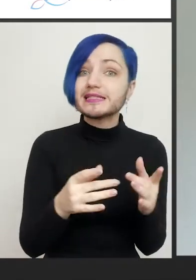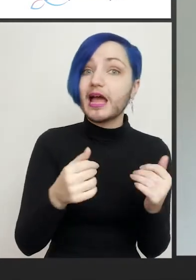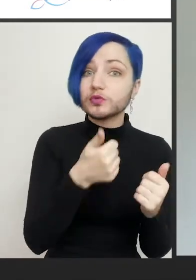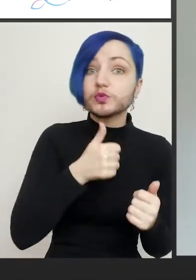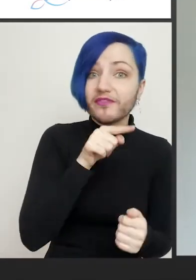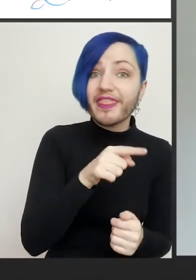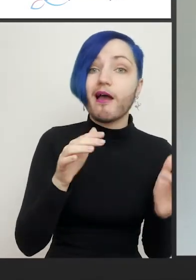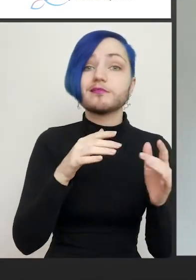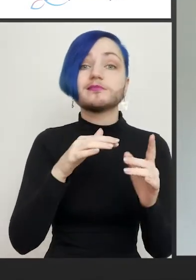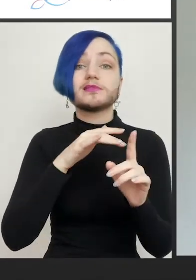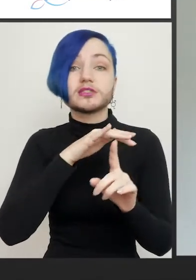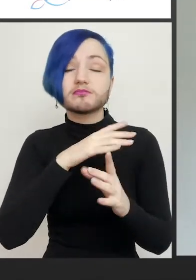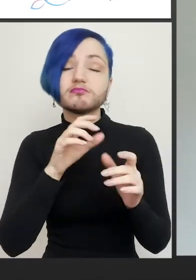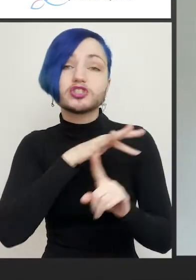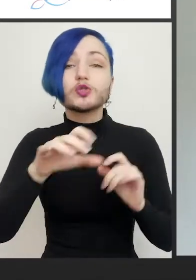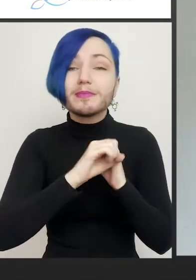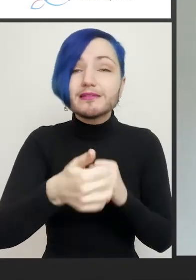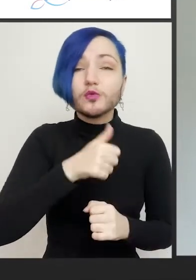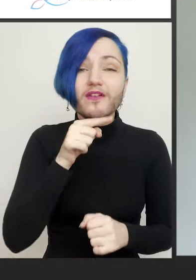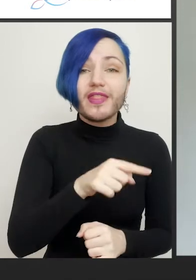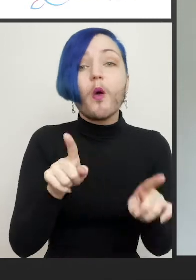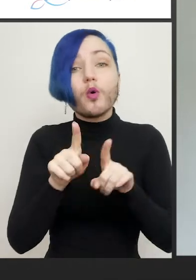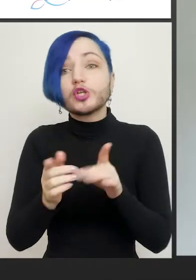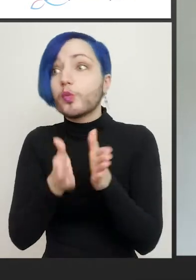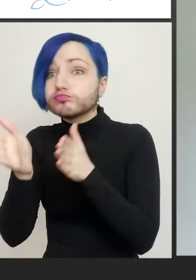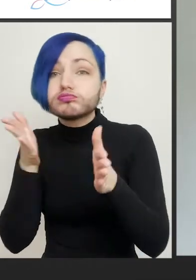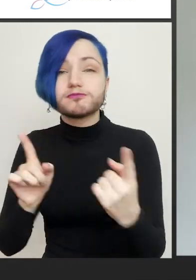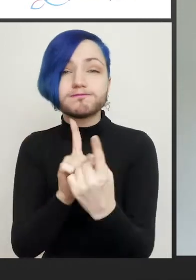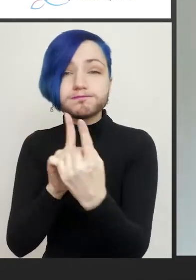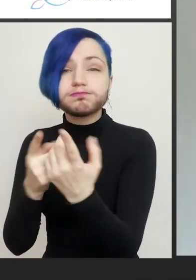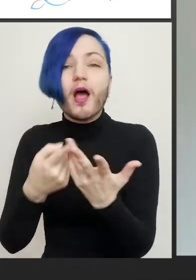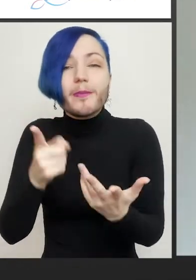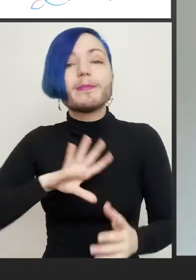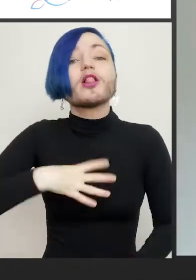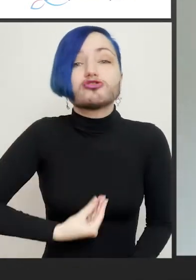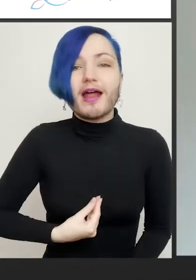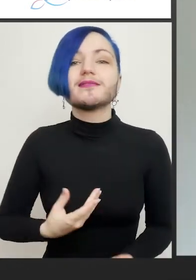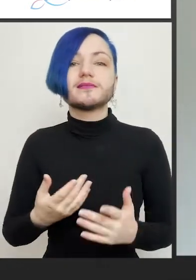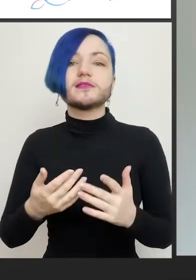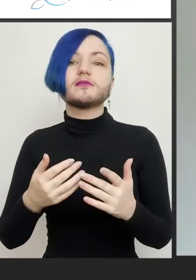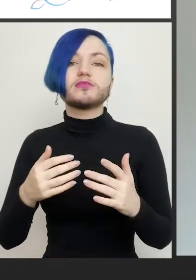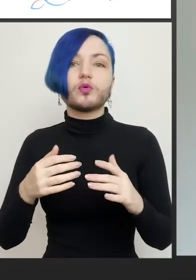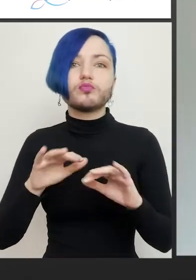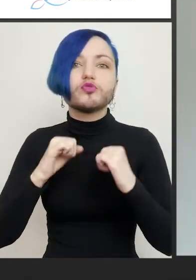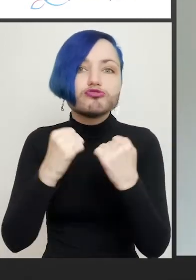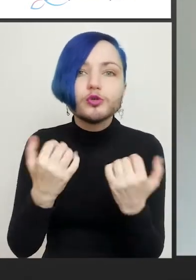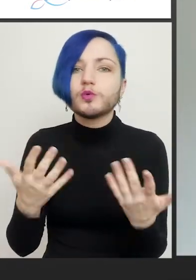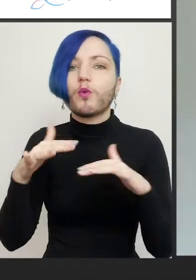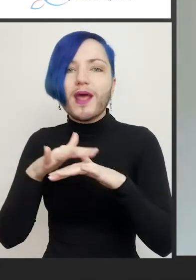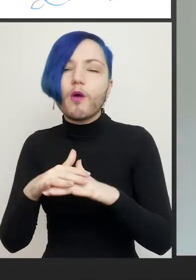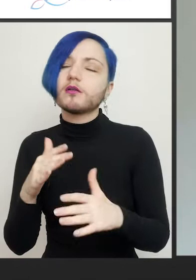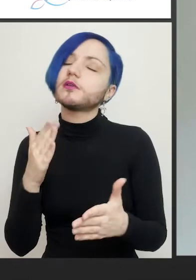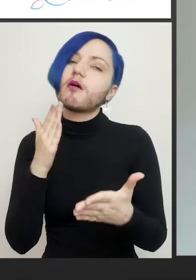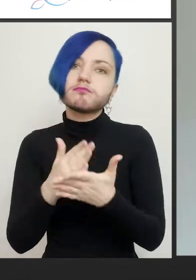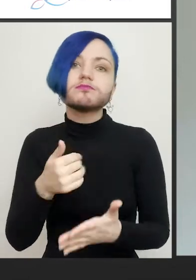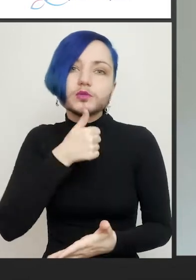also like getting out to trans groups and making trans friends really early is really important. I'd say that's my biggest tip to someone who's just come out or is waiting. Is I know that